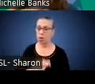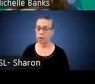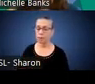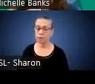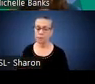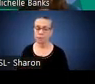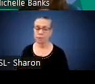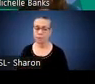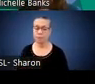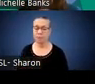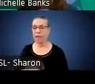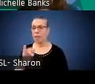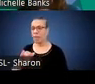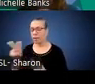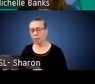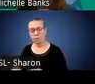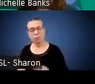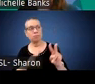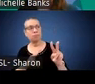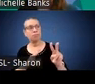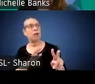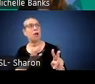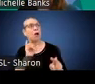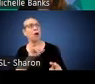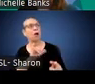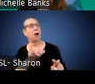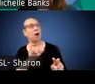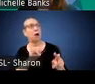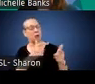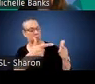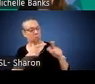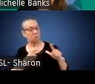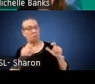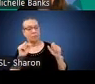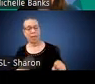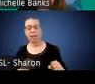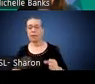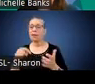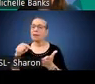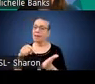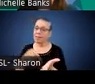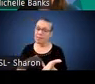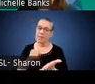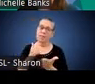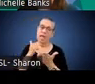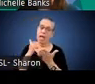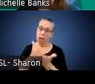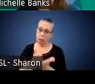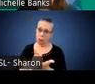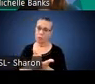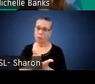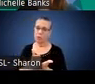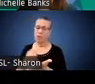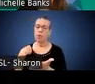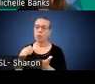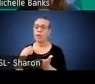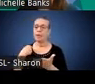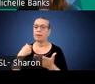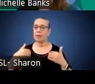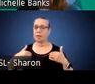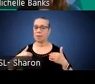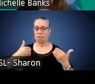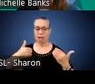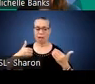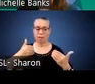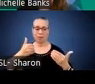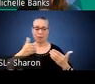can be a model for others to do that and really hear and help when NextGeners are feeling